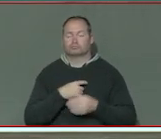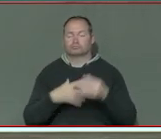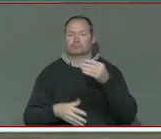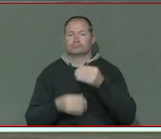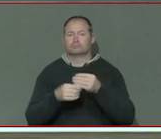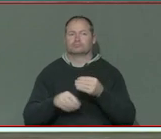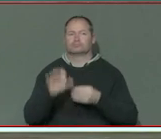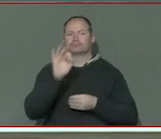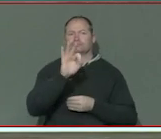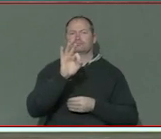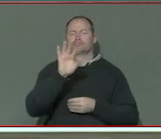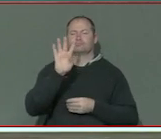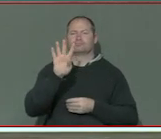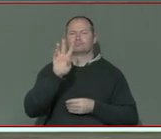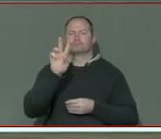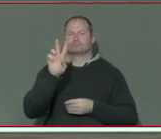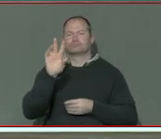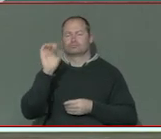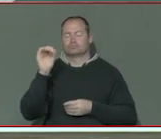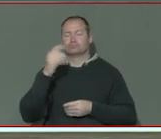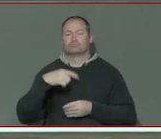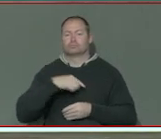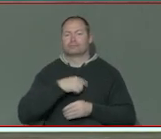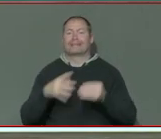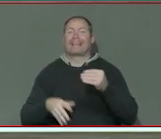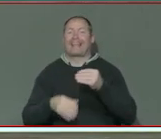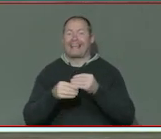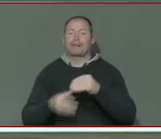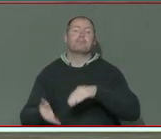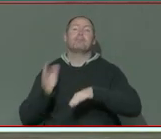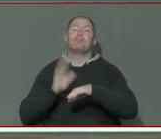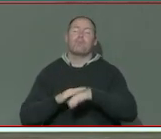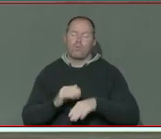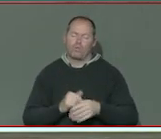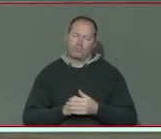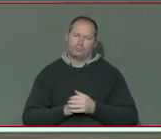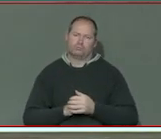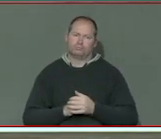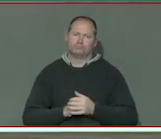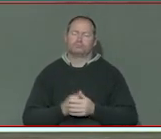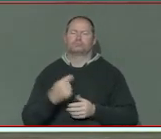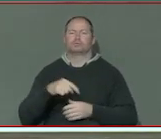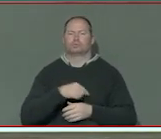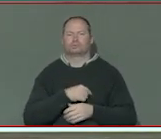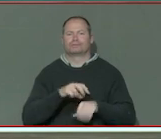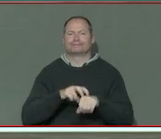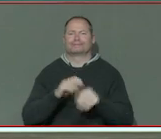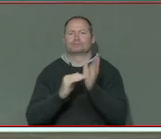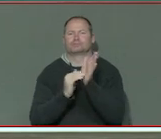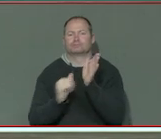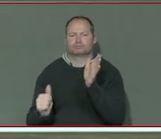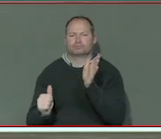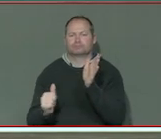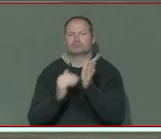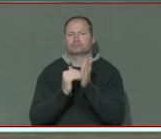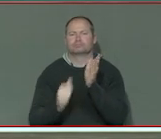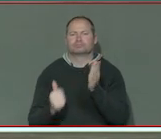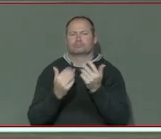3420. So we added too much. Am I right? So we have to subtract. And how much will we